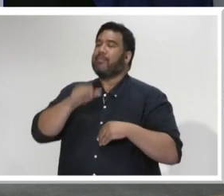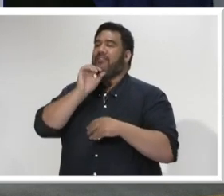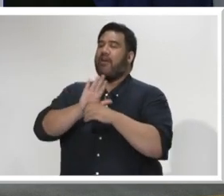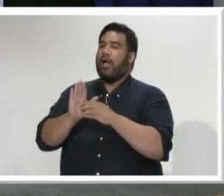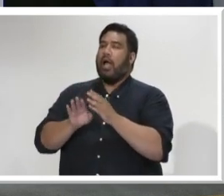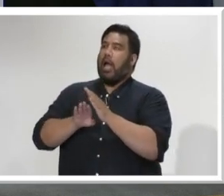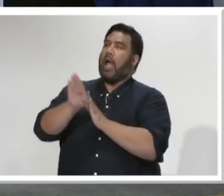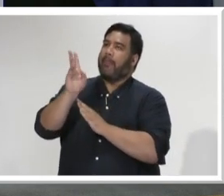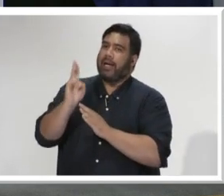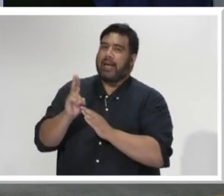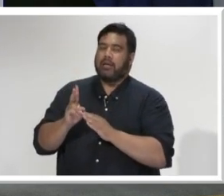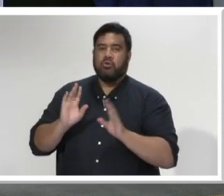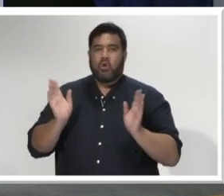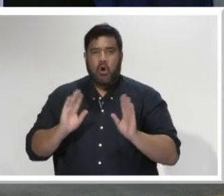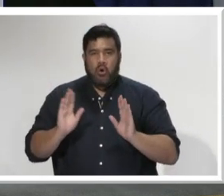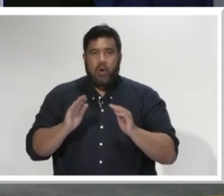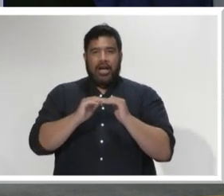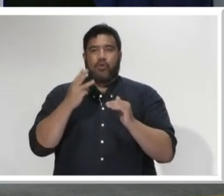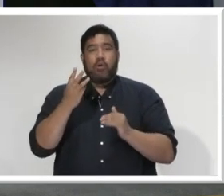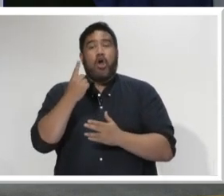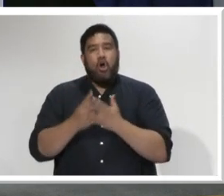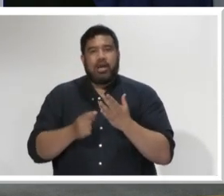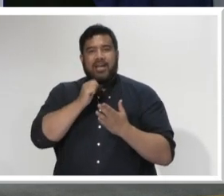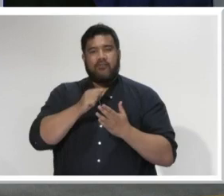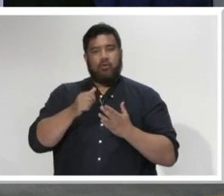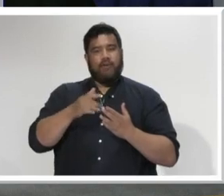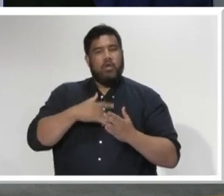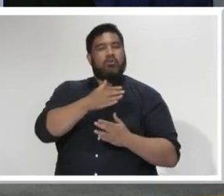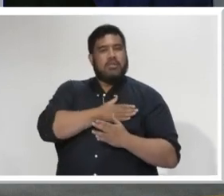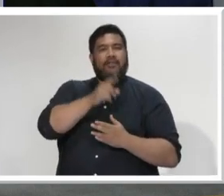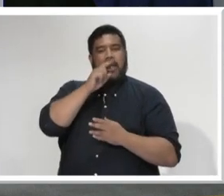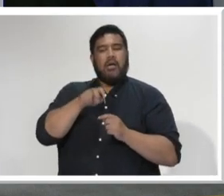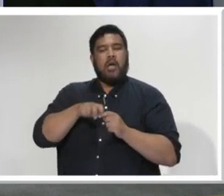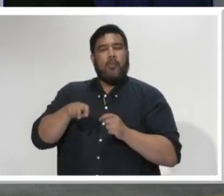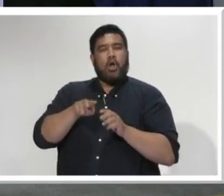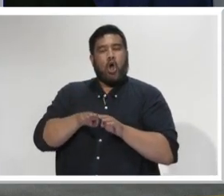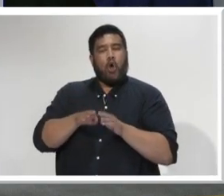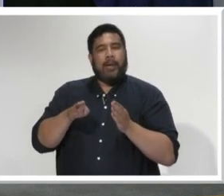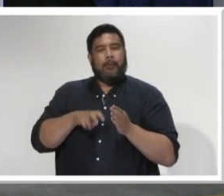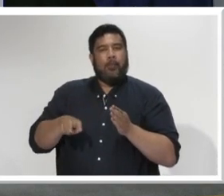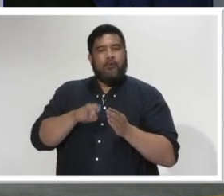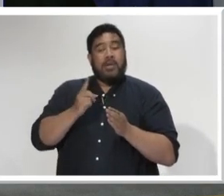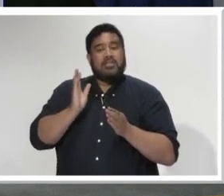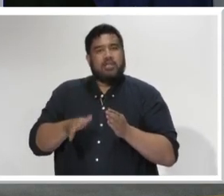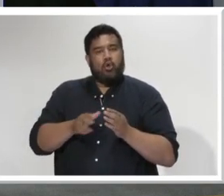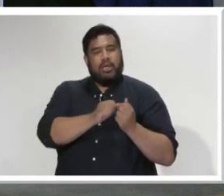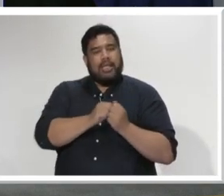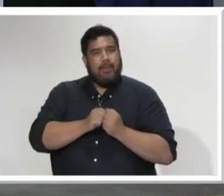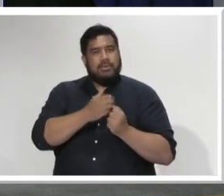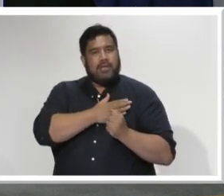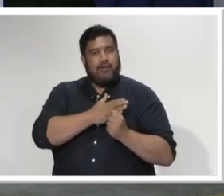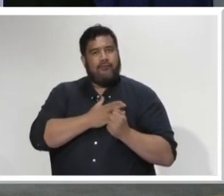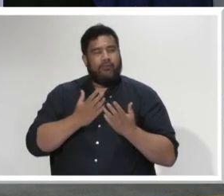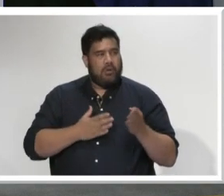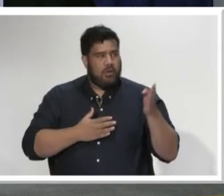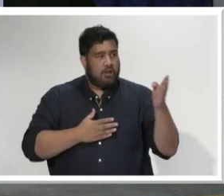then move, have some slight lessening, but actually maintain and keep the gains we've already had. Saw a slight shift up, you'd